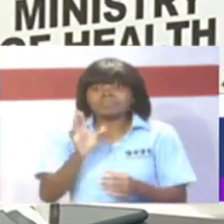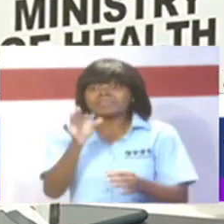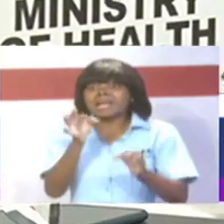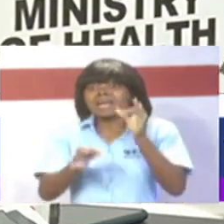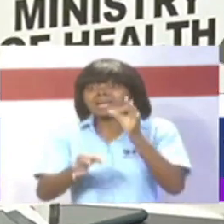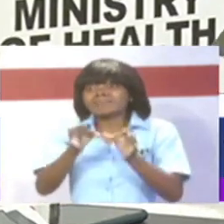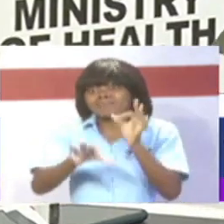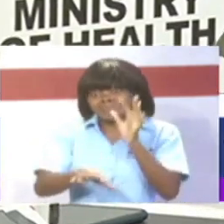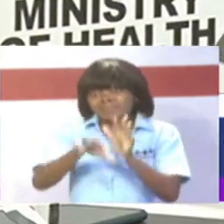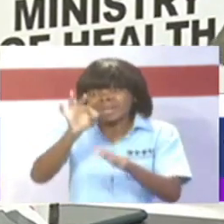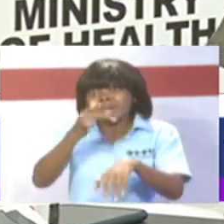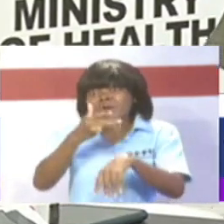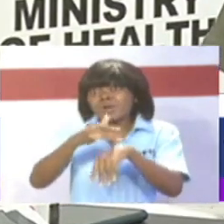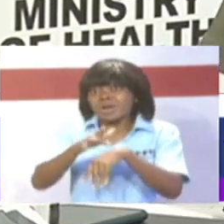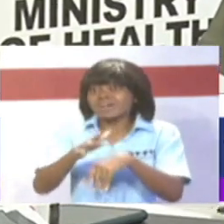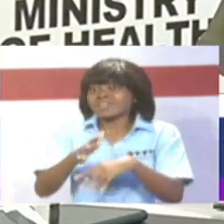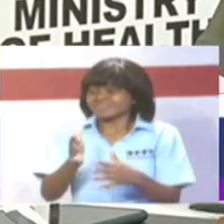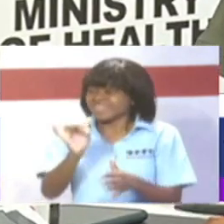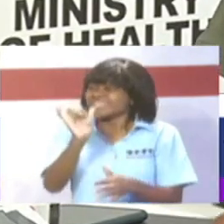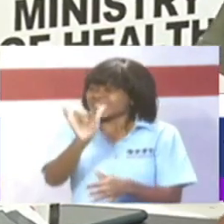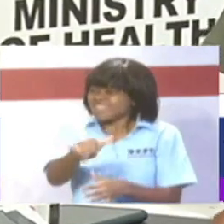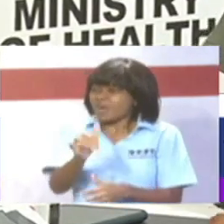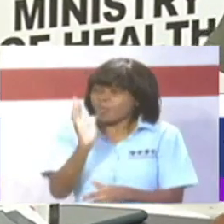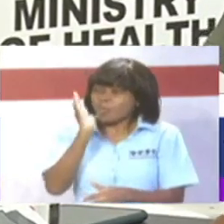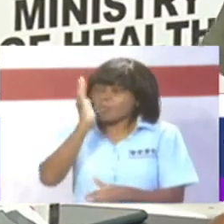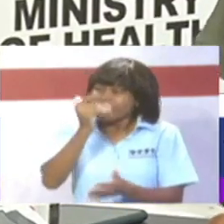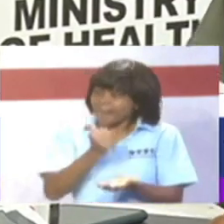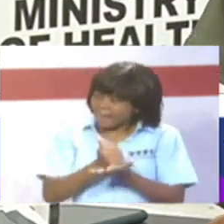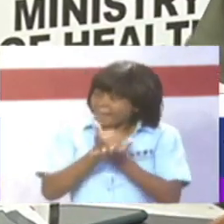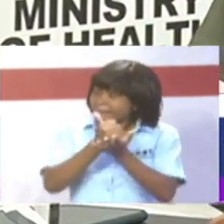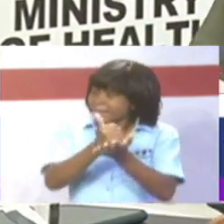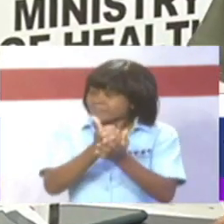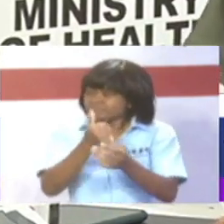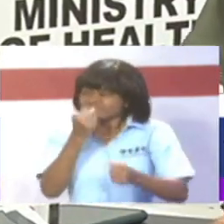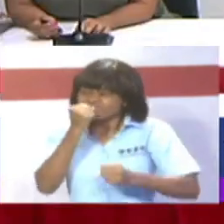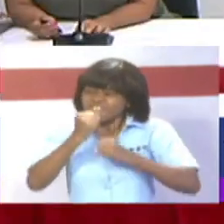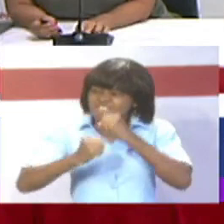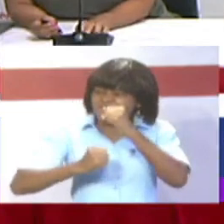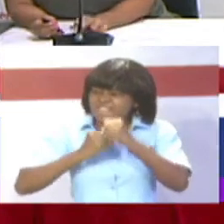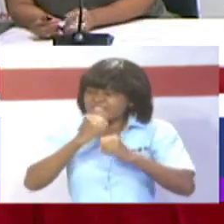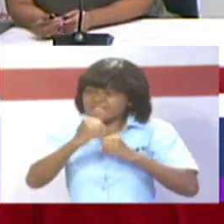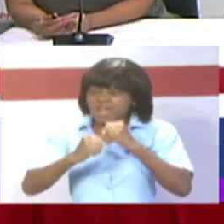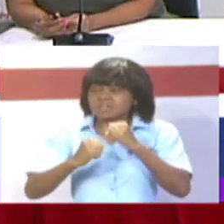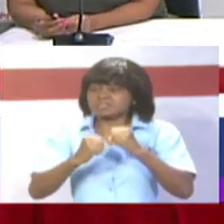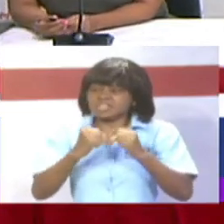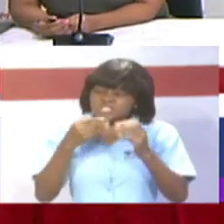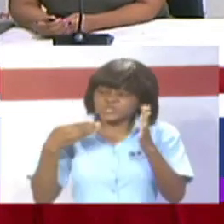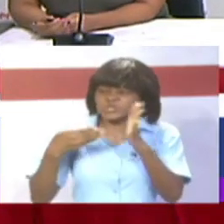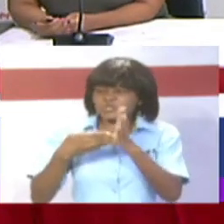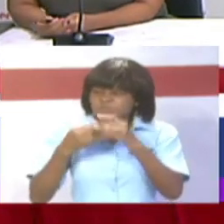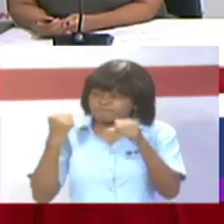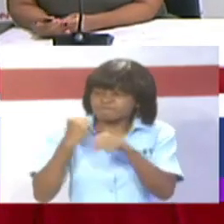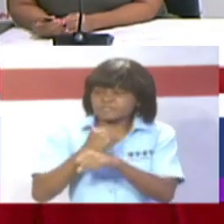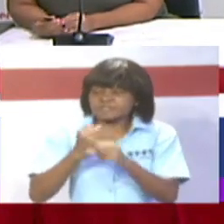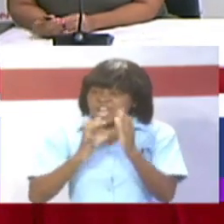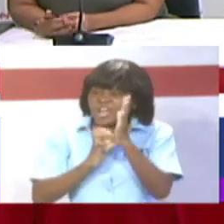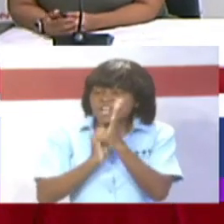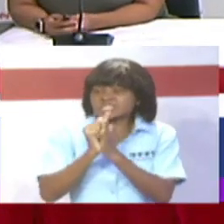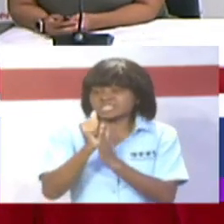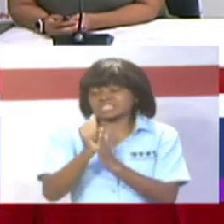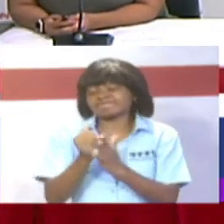and that is your greatest weapon against cancer for increased survivorship. Thank you very much, Dr. LeBlanc. We go back